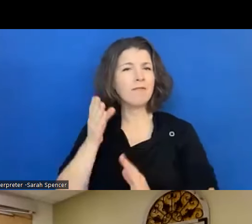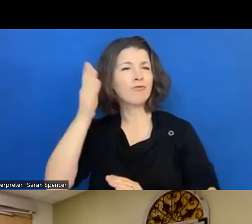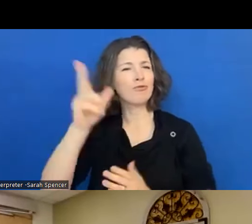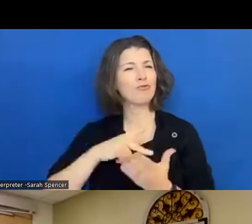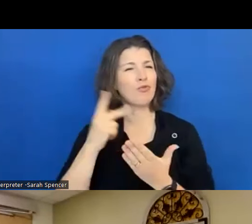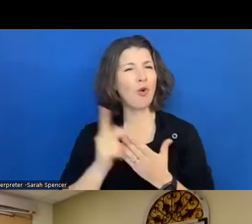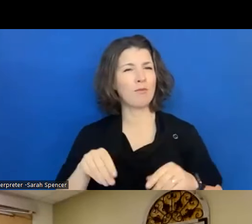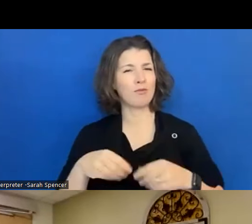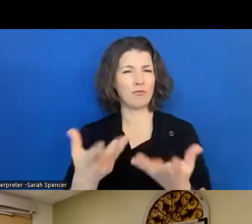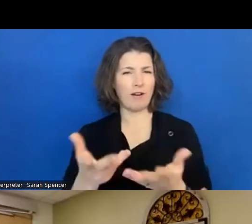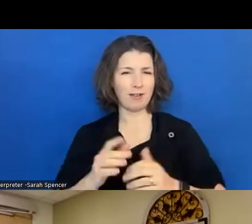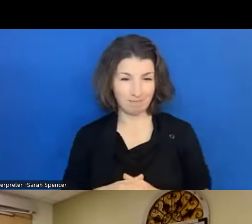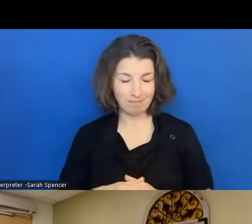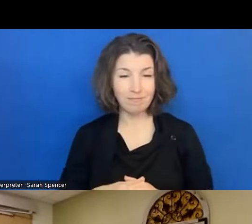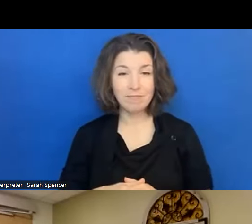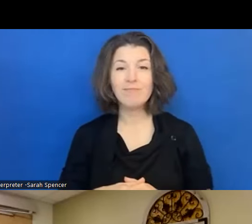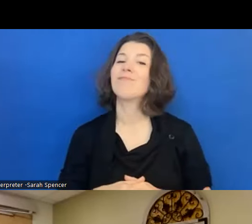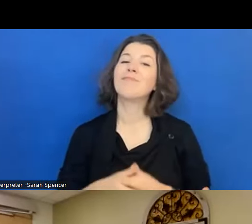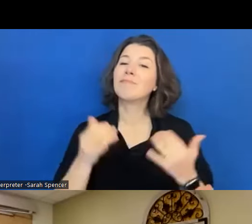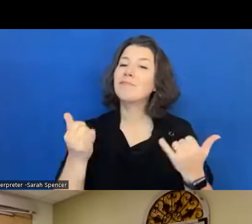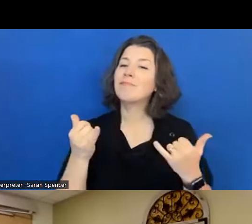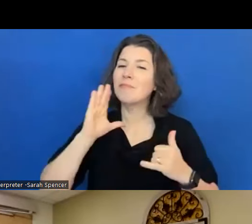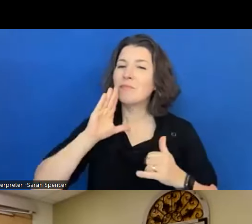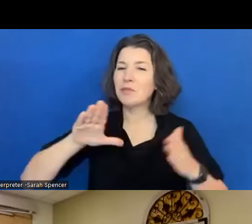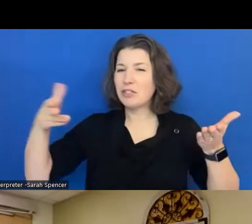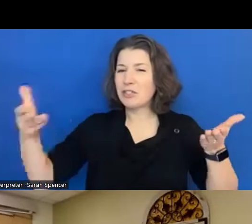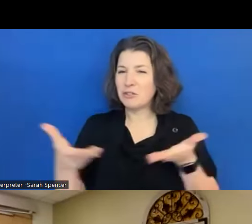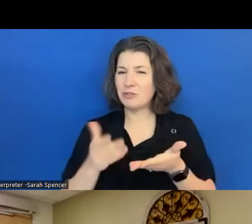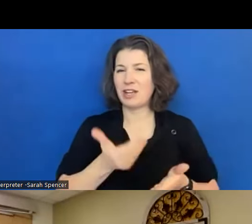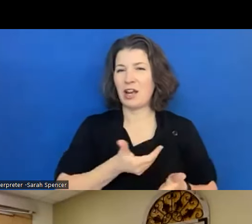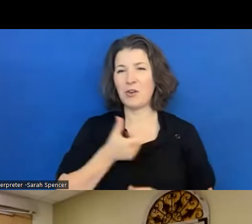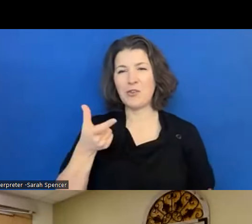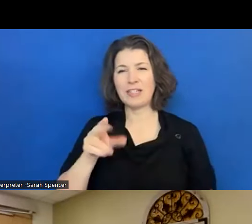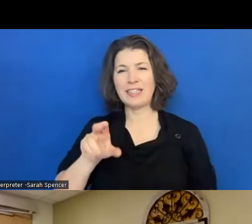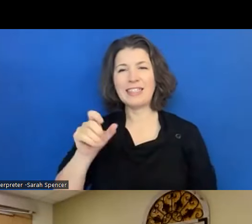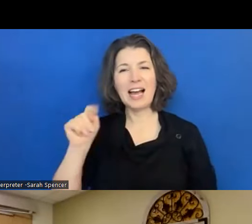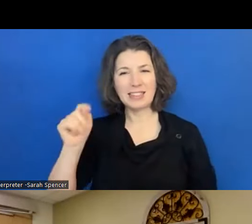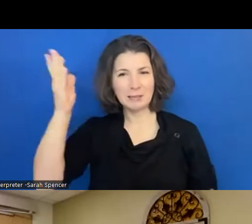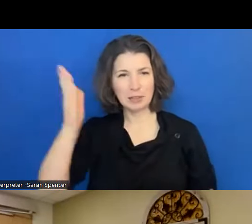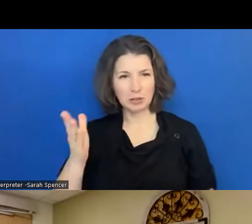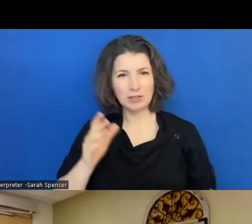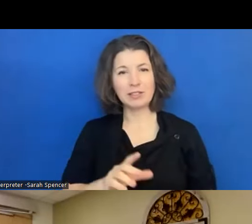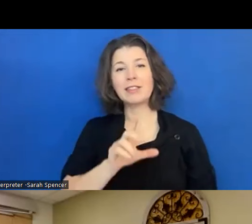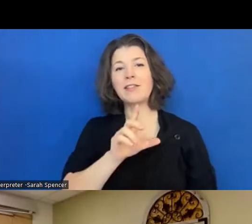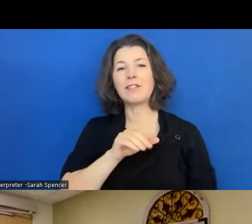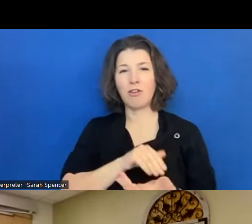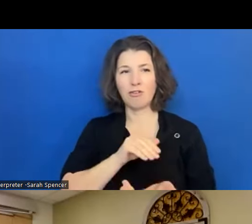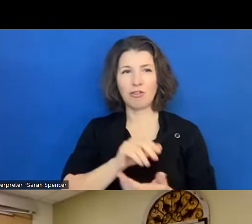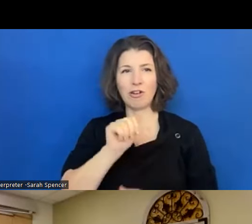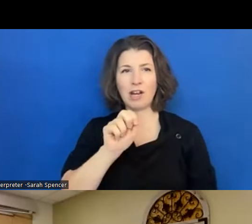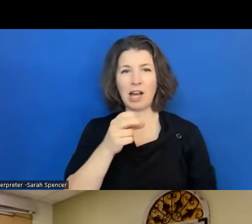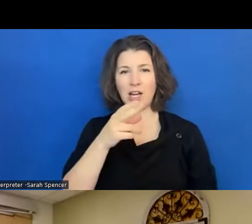Okay, so next I would like to introduce you all today's guest speakers. Joining us today, we have Doctors Asha Meloottu and